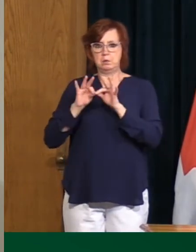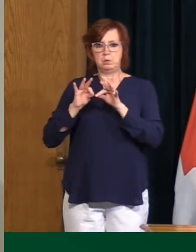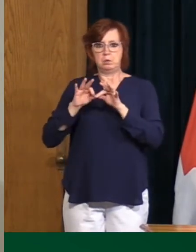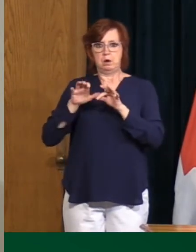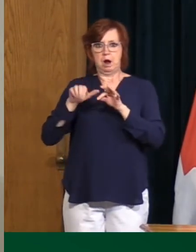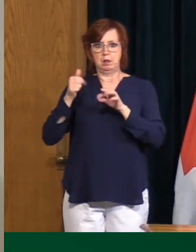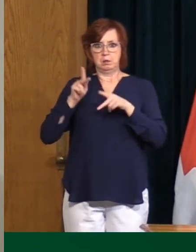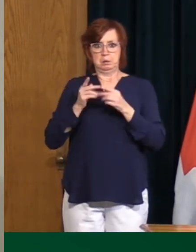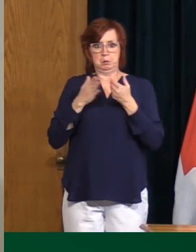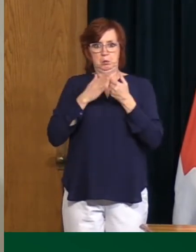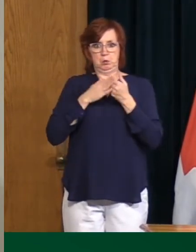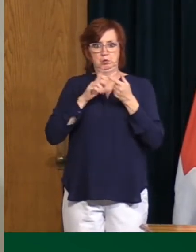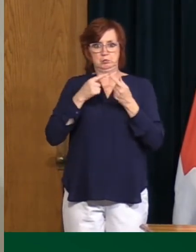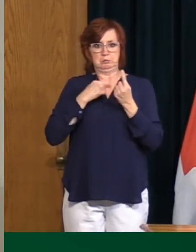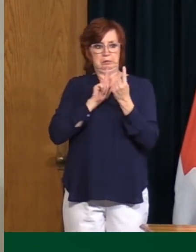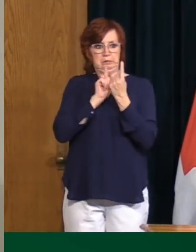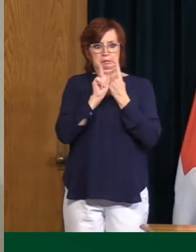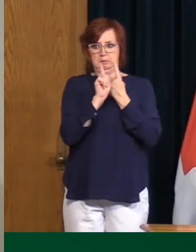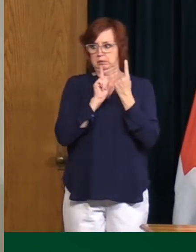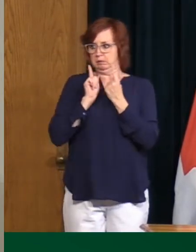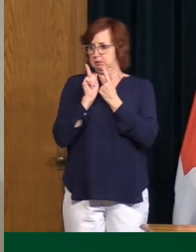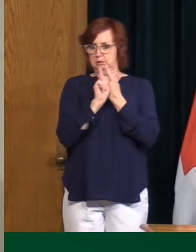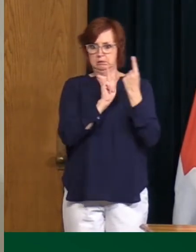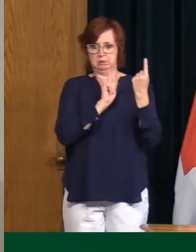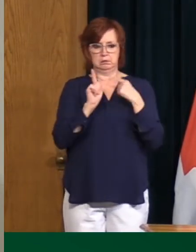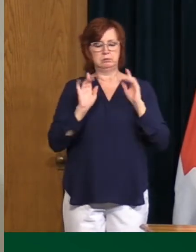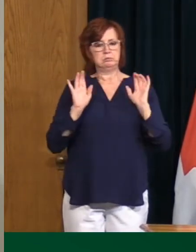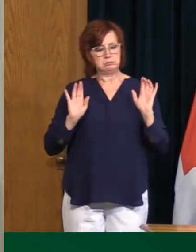yes, a non-medical mask